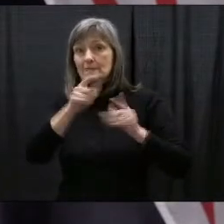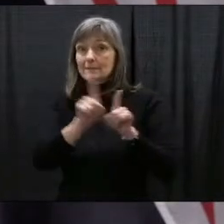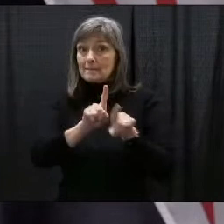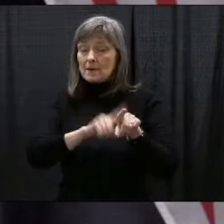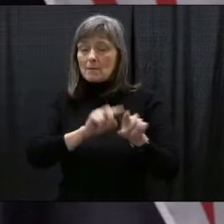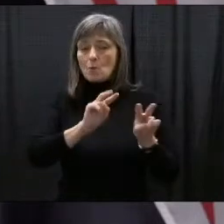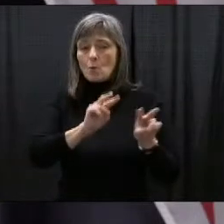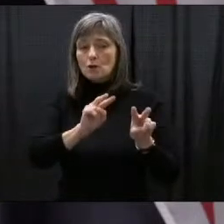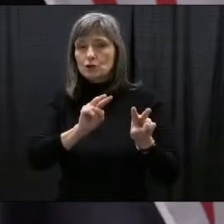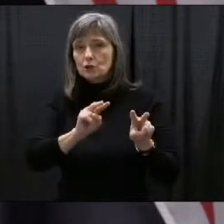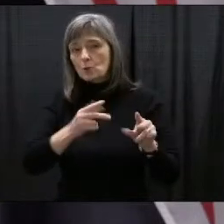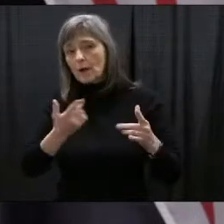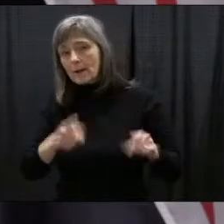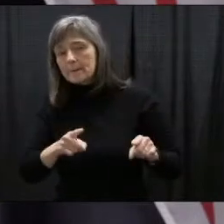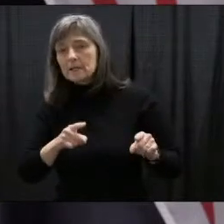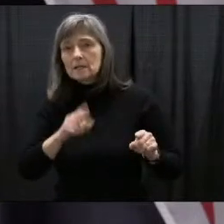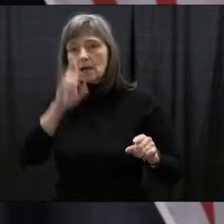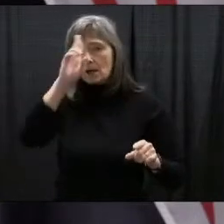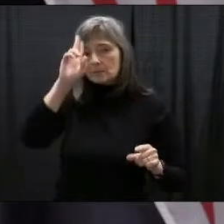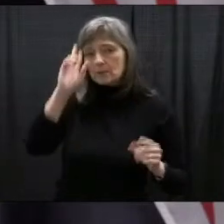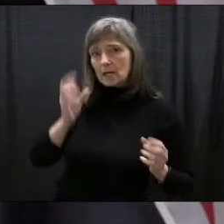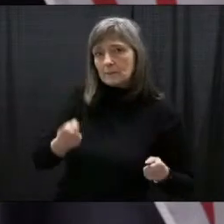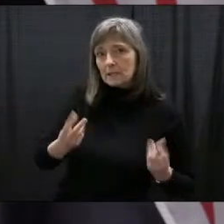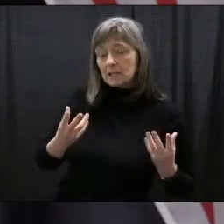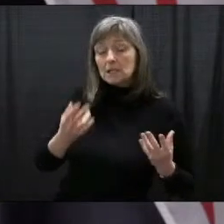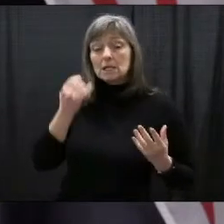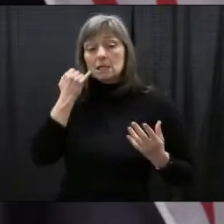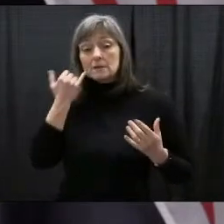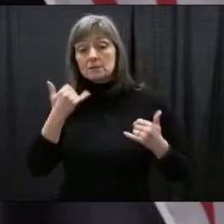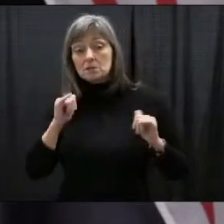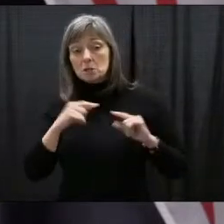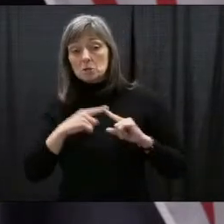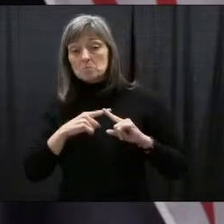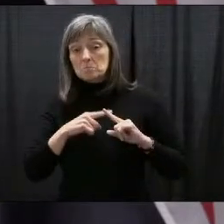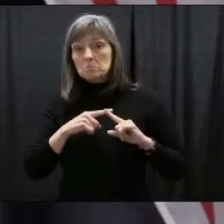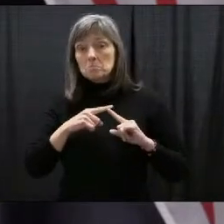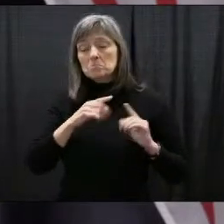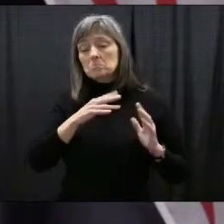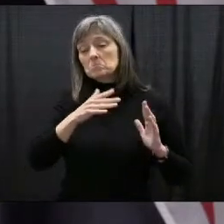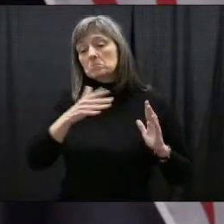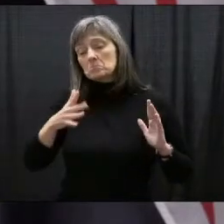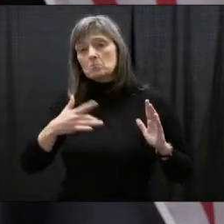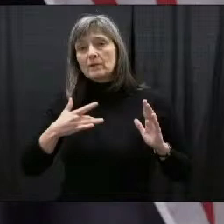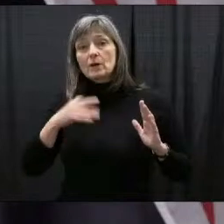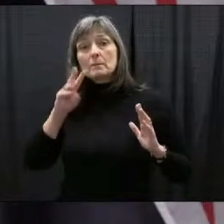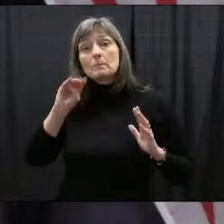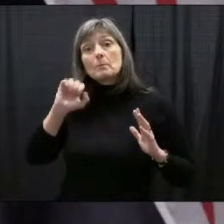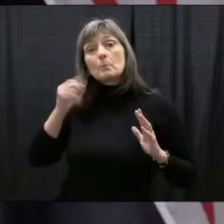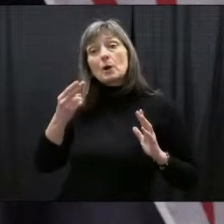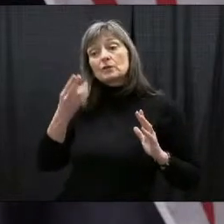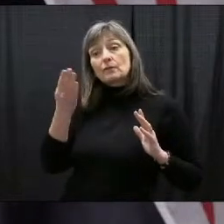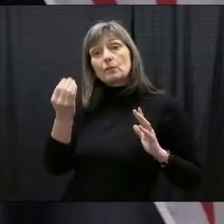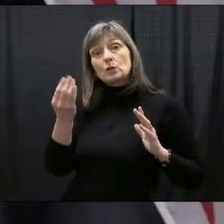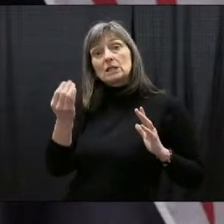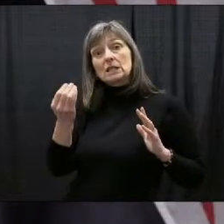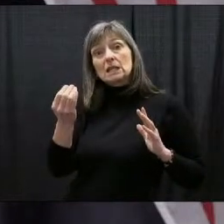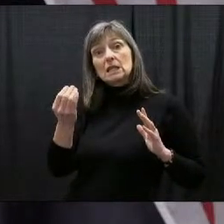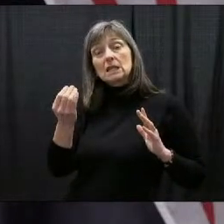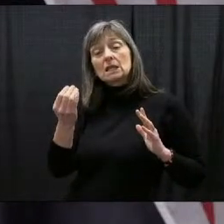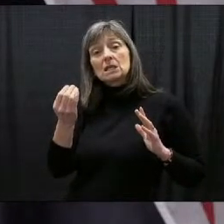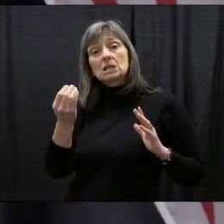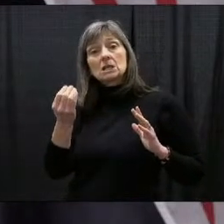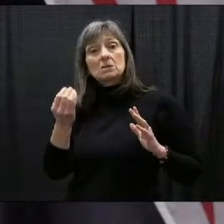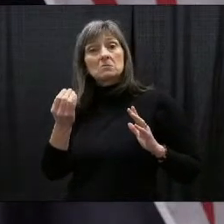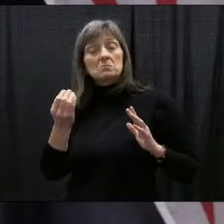hospitalizations. With continuing favorable epidemiology, we anticipate that by March 14th, capacity